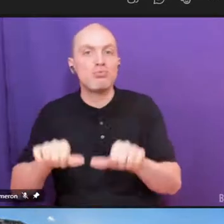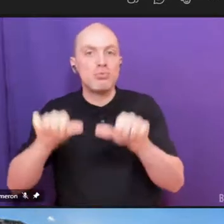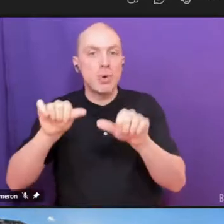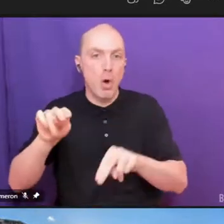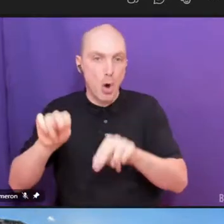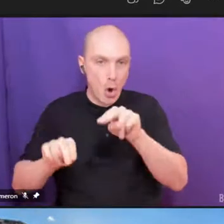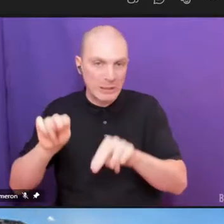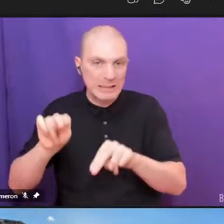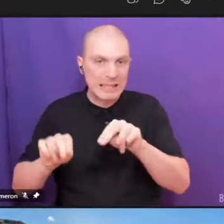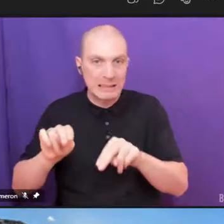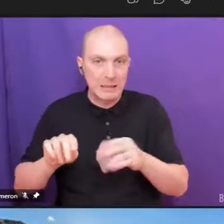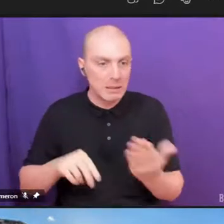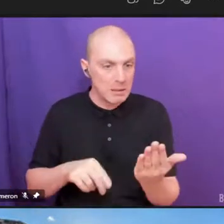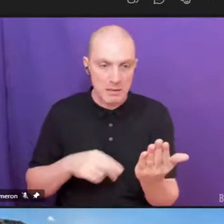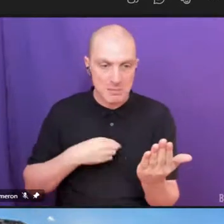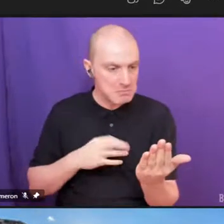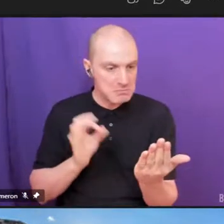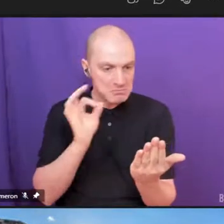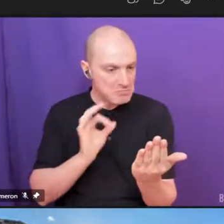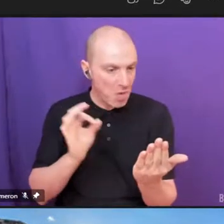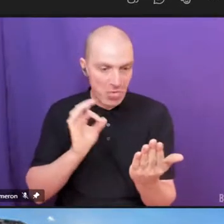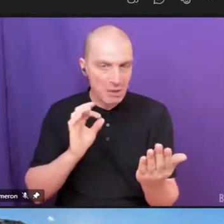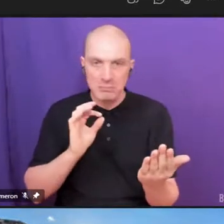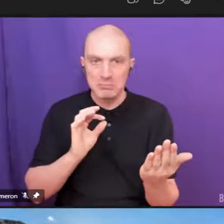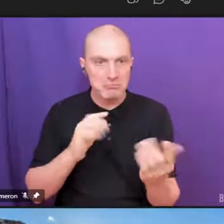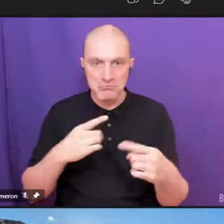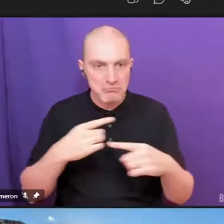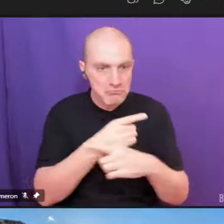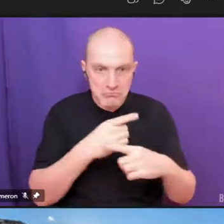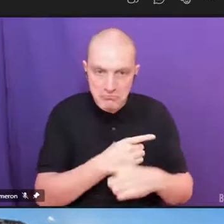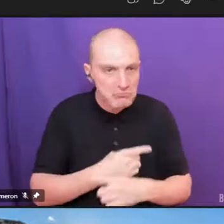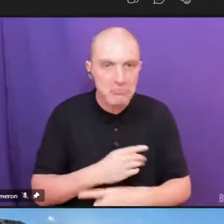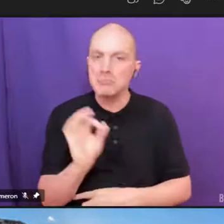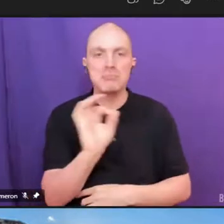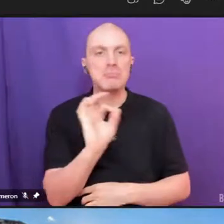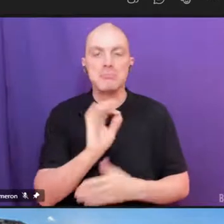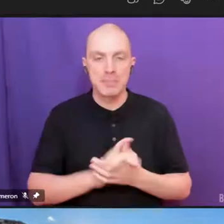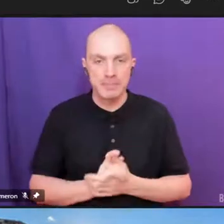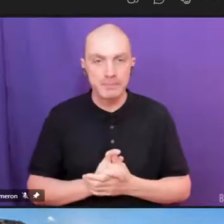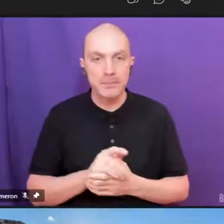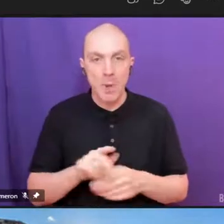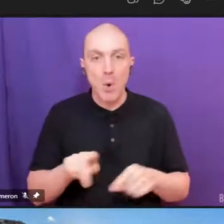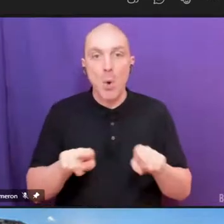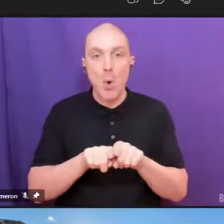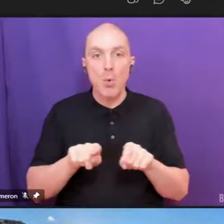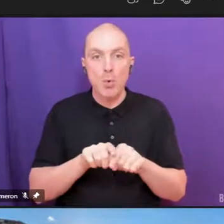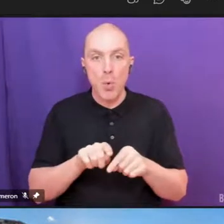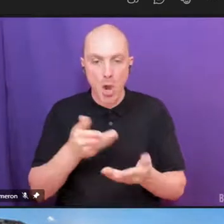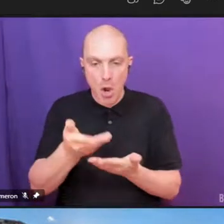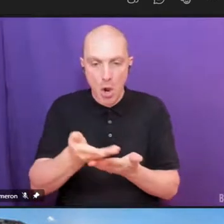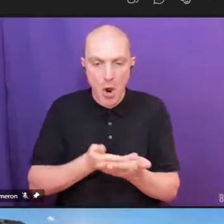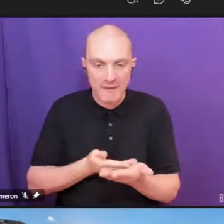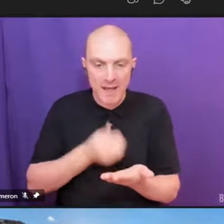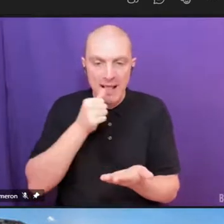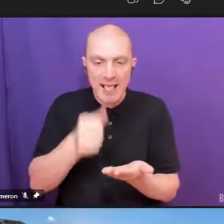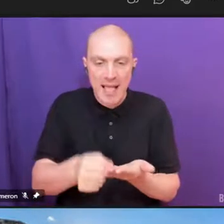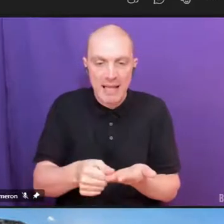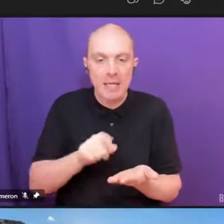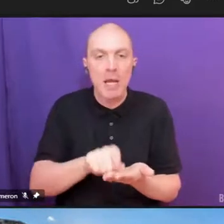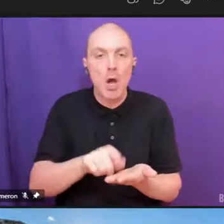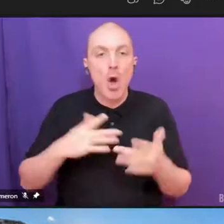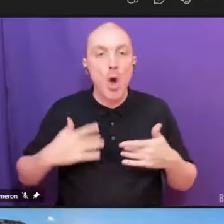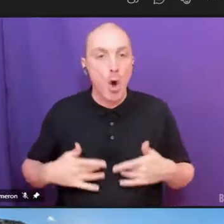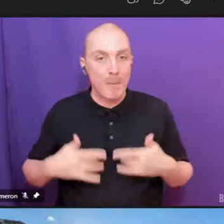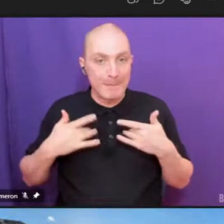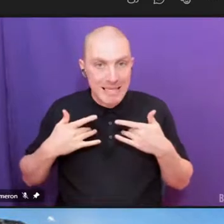that or for you to be concerned about. Also attached to the covering letter are similar audit opinions and letters